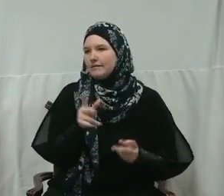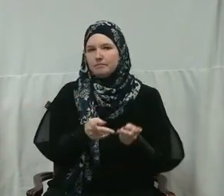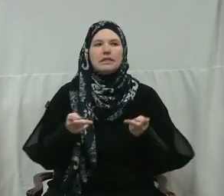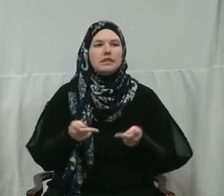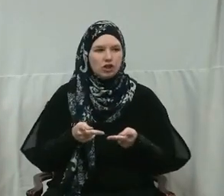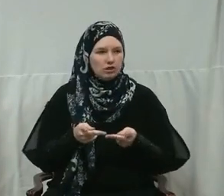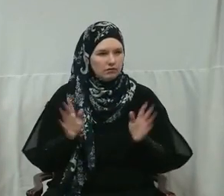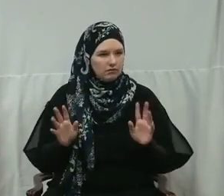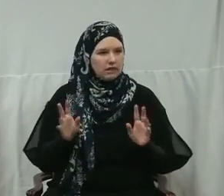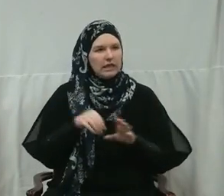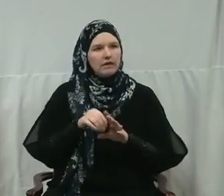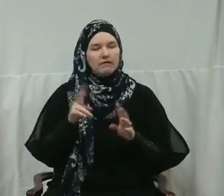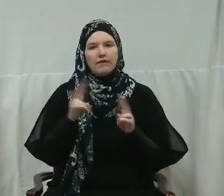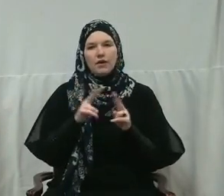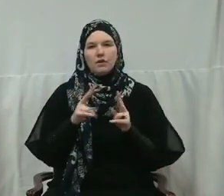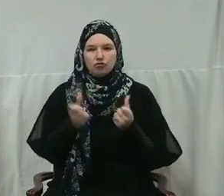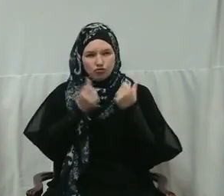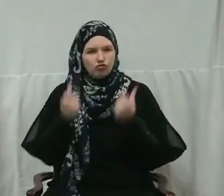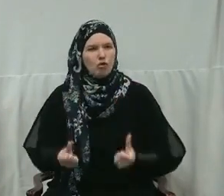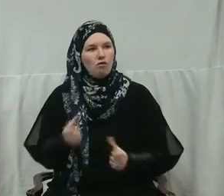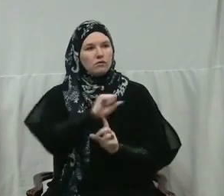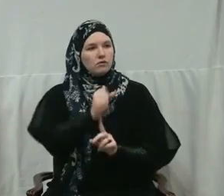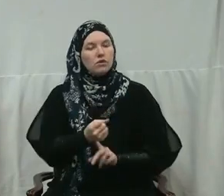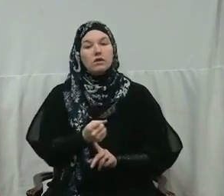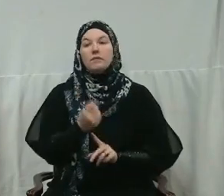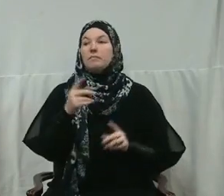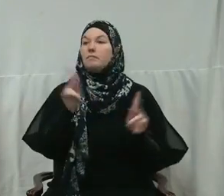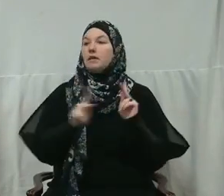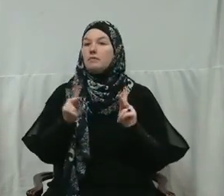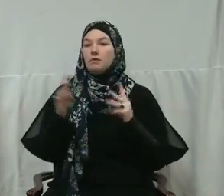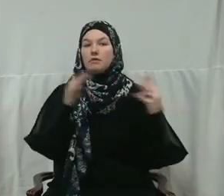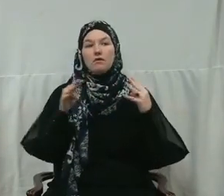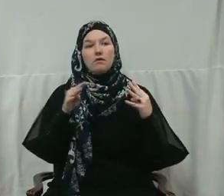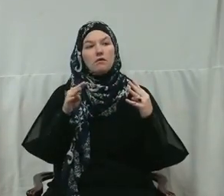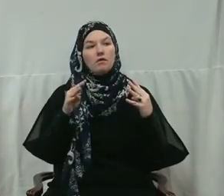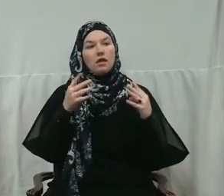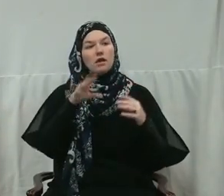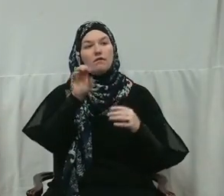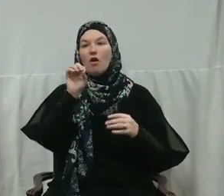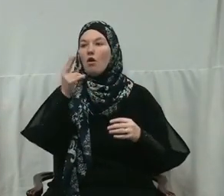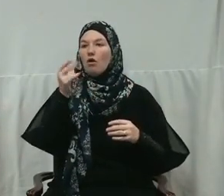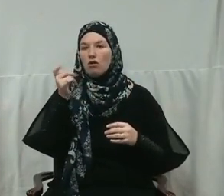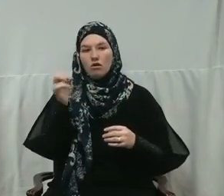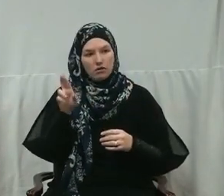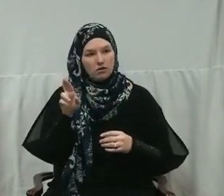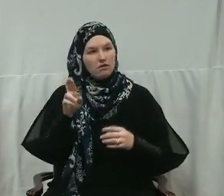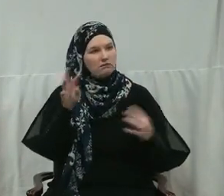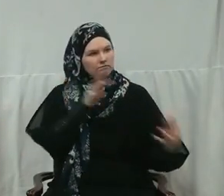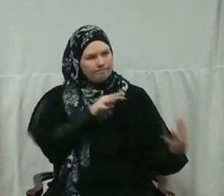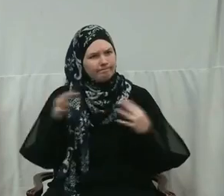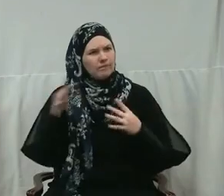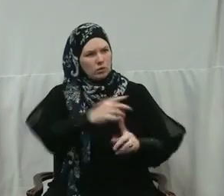unfeminine situation. People in the Battle of Uhud were fighting to defend their